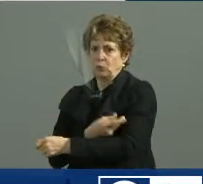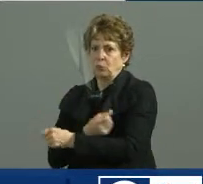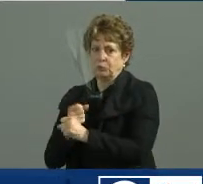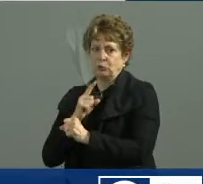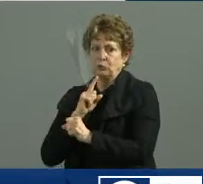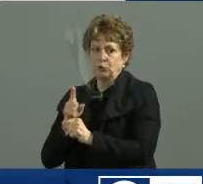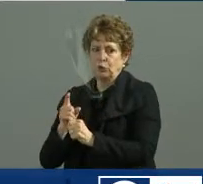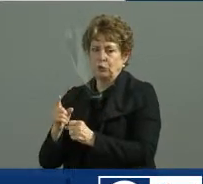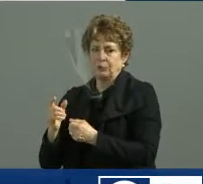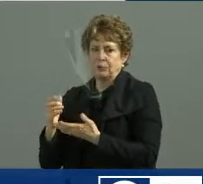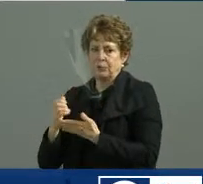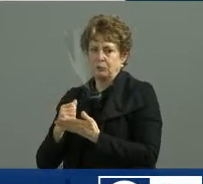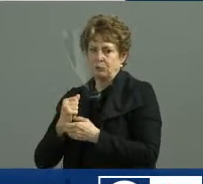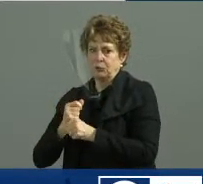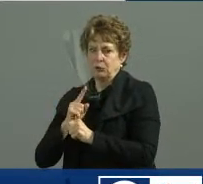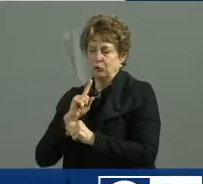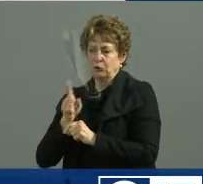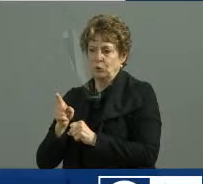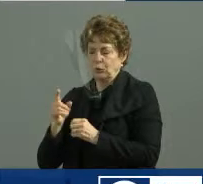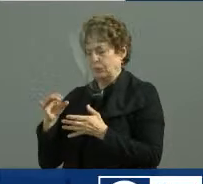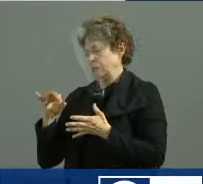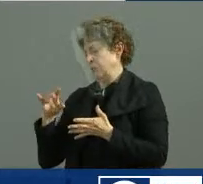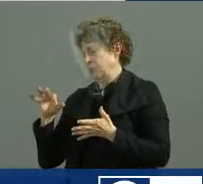are allocated their doses.